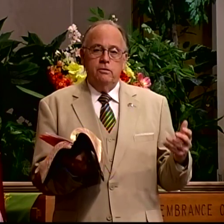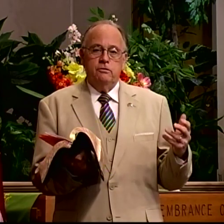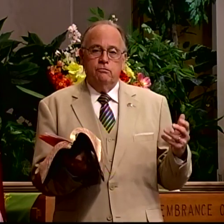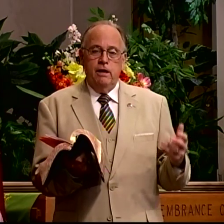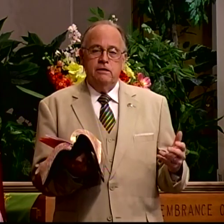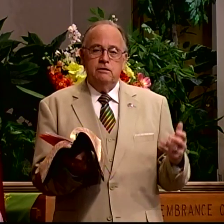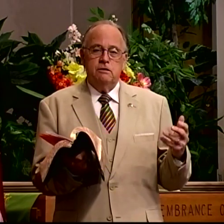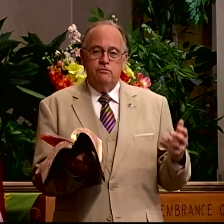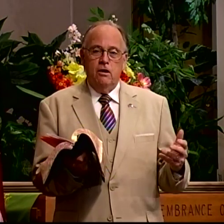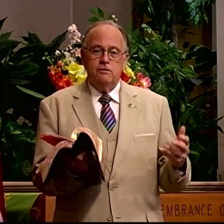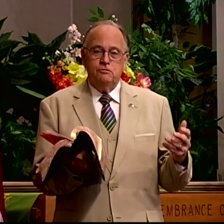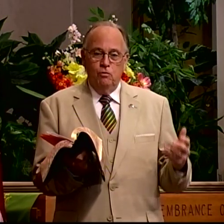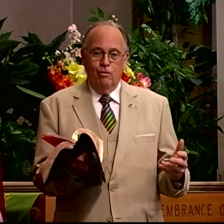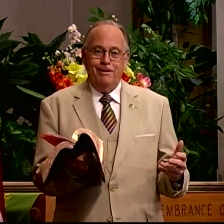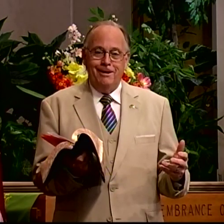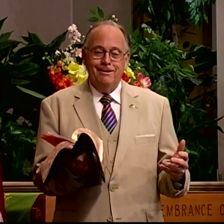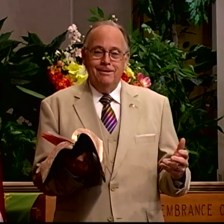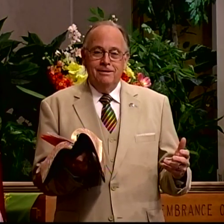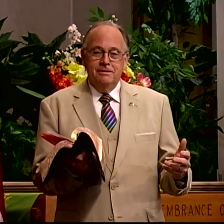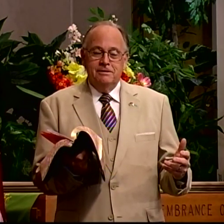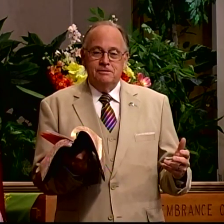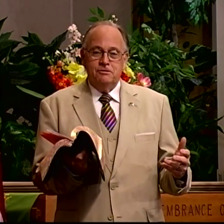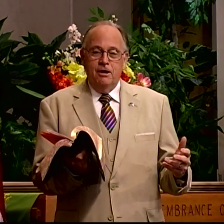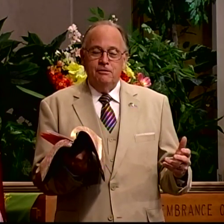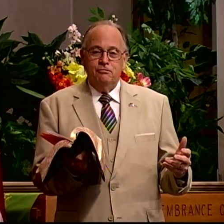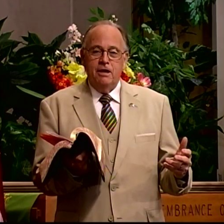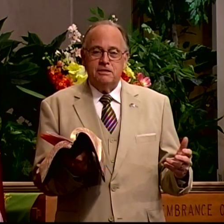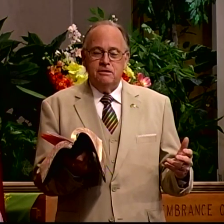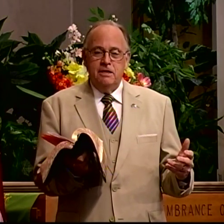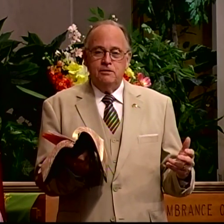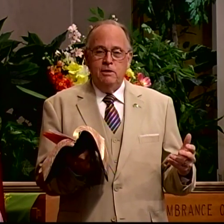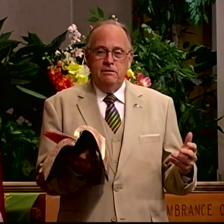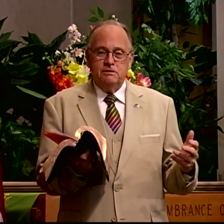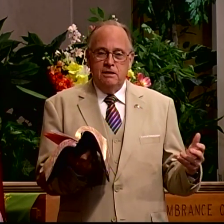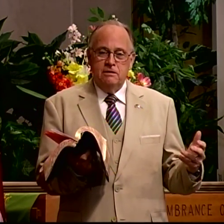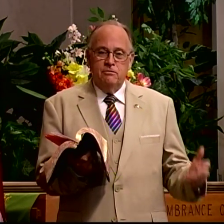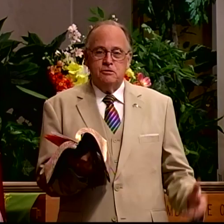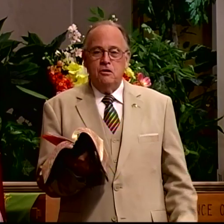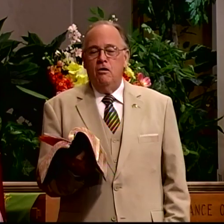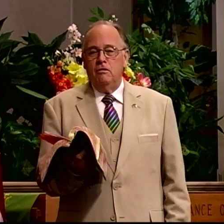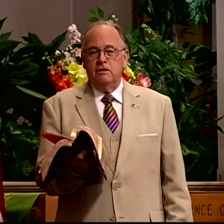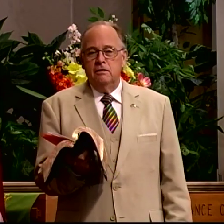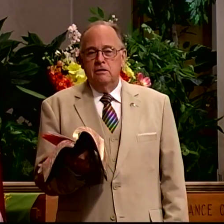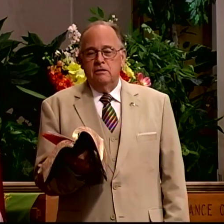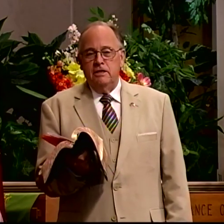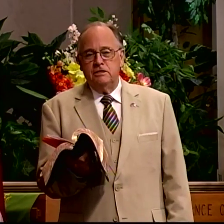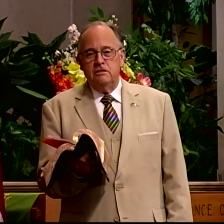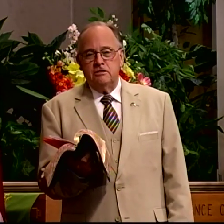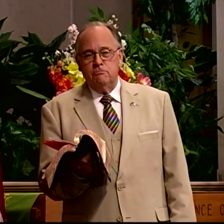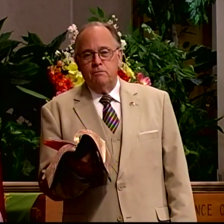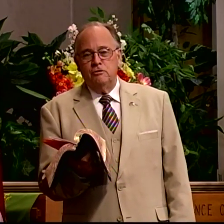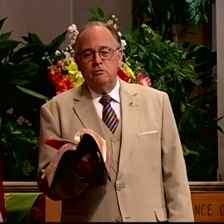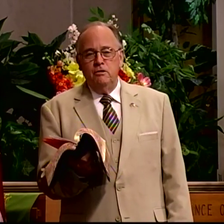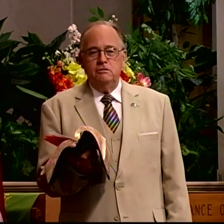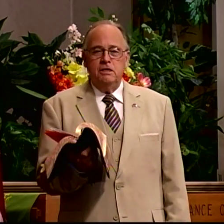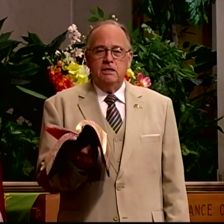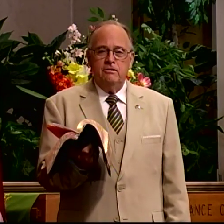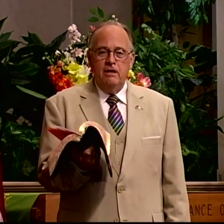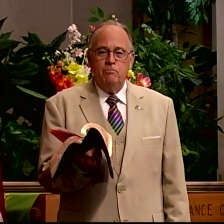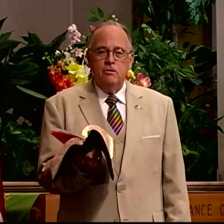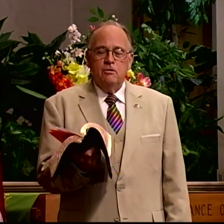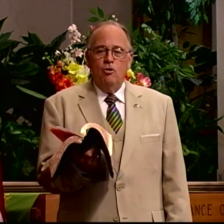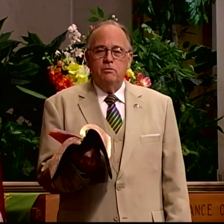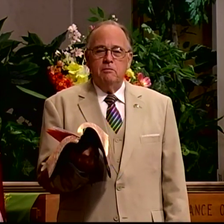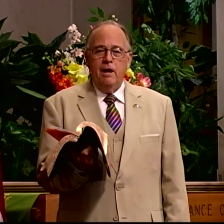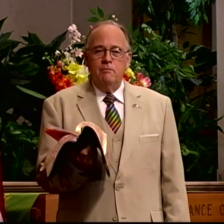focus on the greatness of God's glory. And so I trust that as we sing another song and listen to some special music and